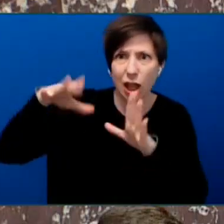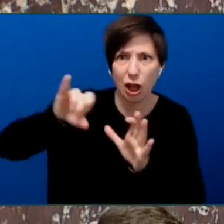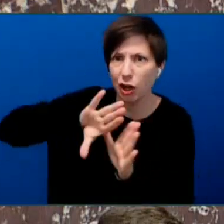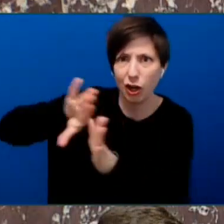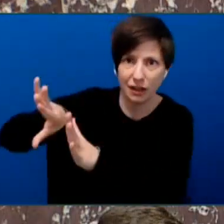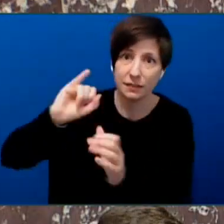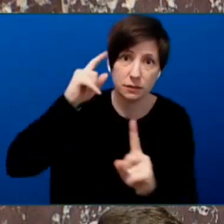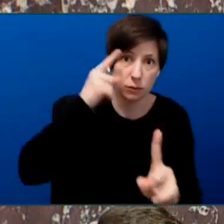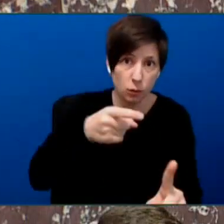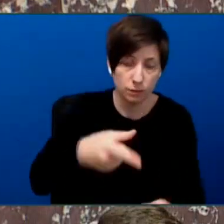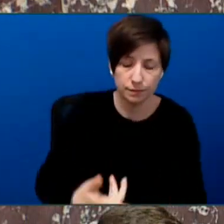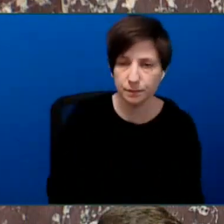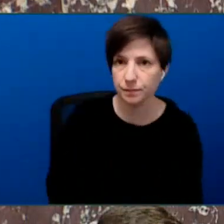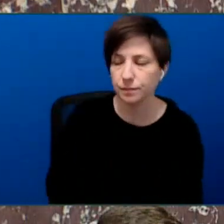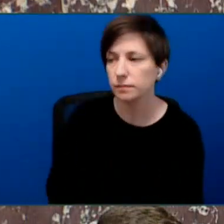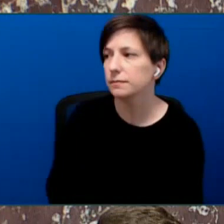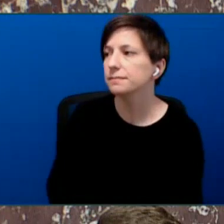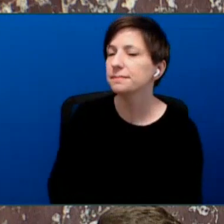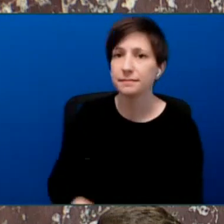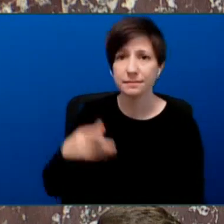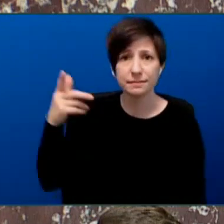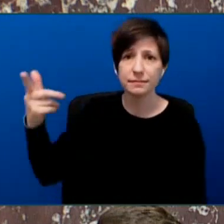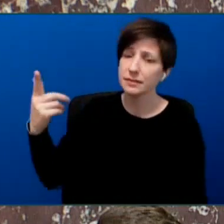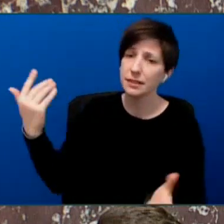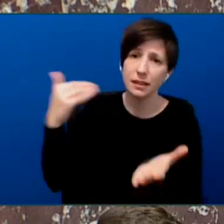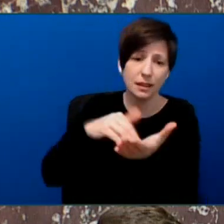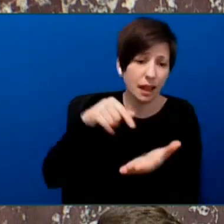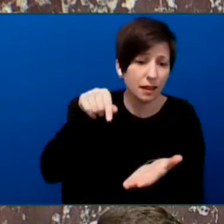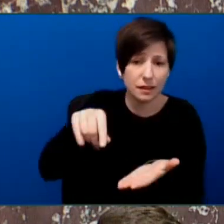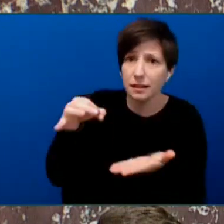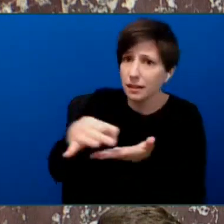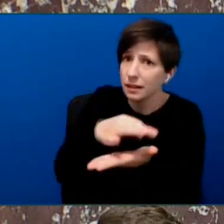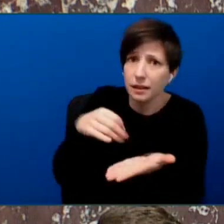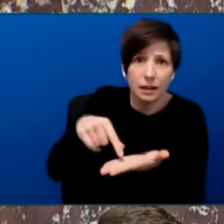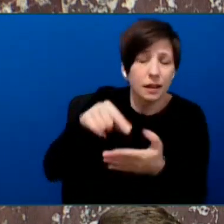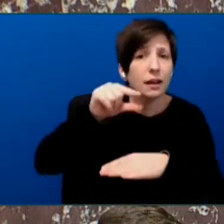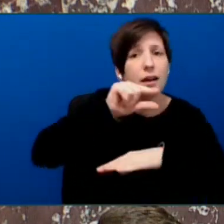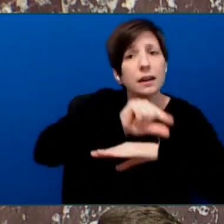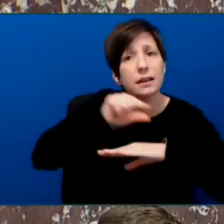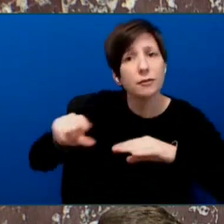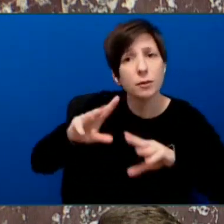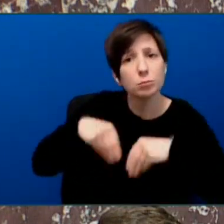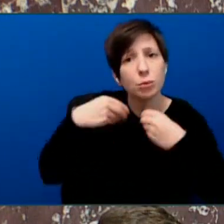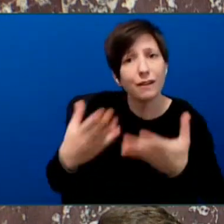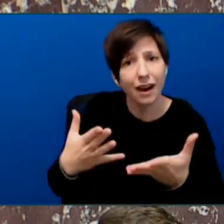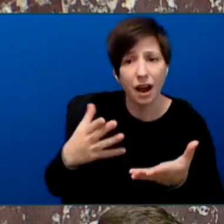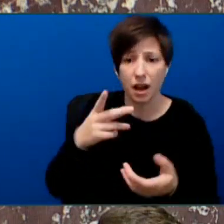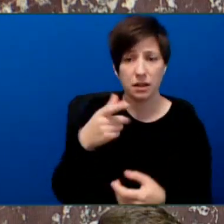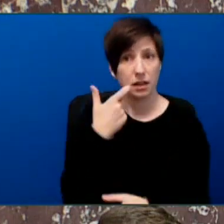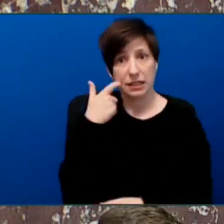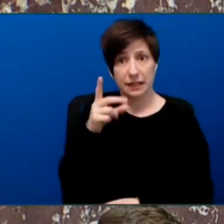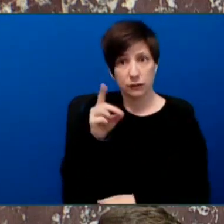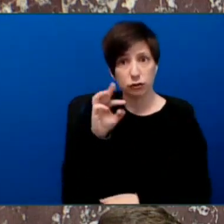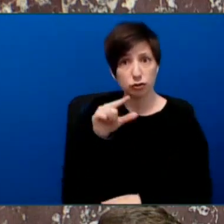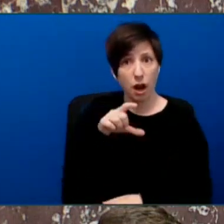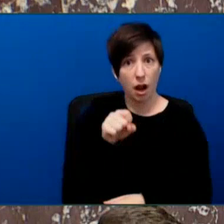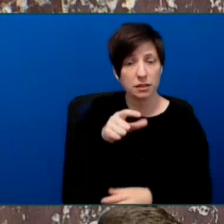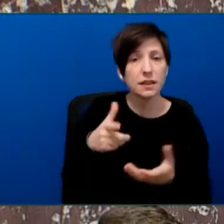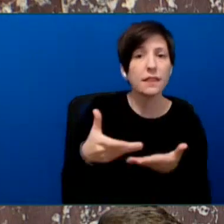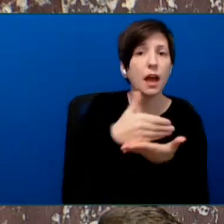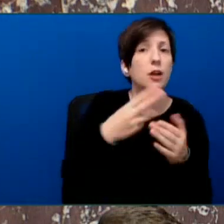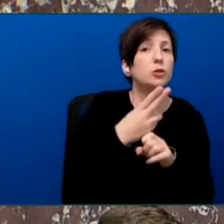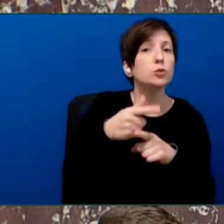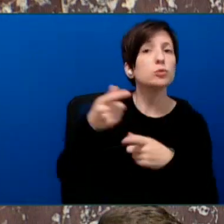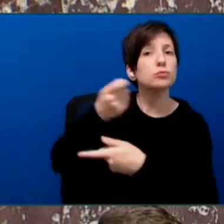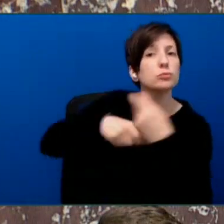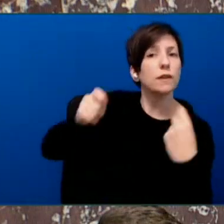these taxpayer-supplied addictive drugs, they've become a commodity to trade for fentanyl, the very drug that